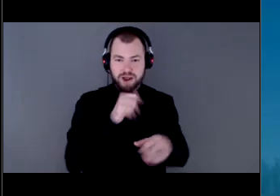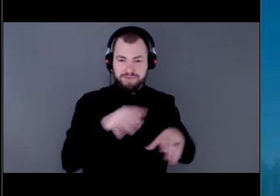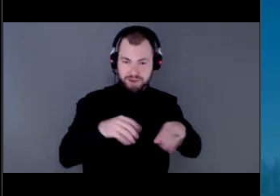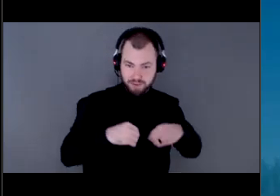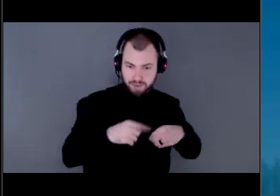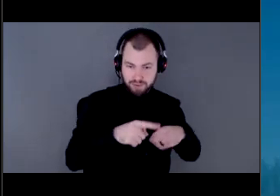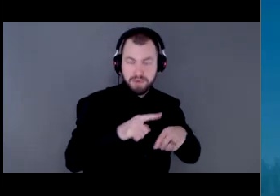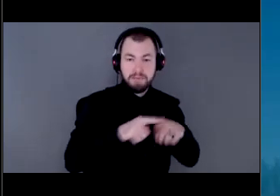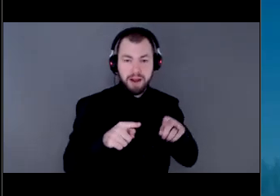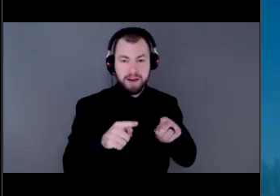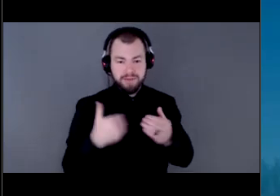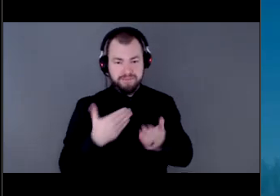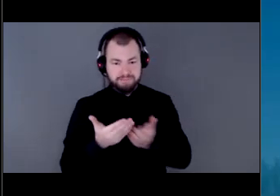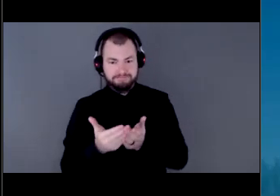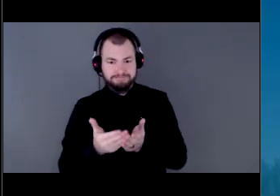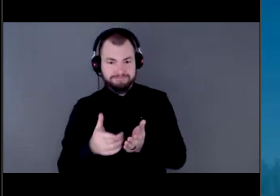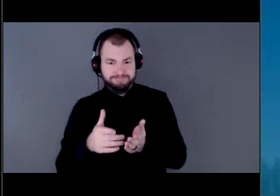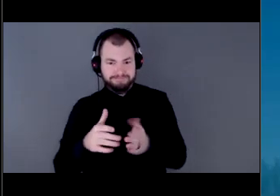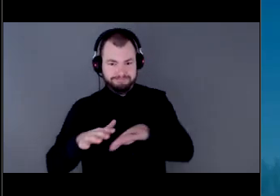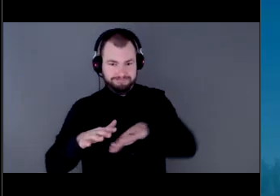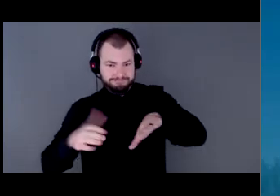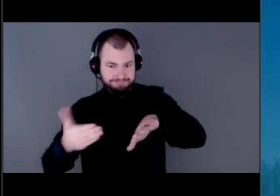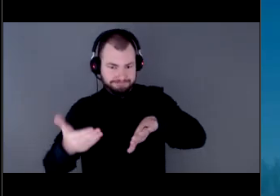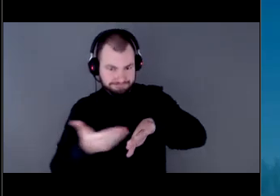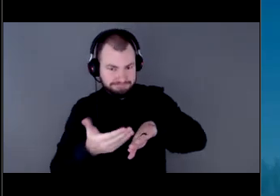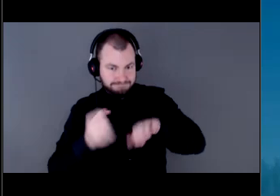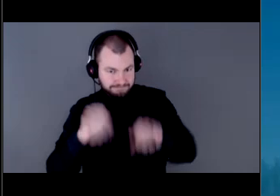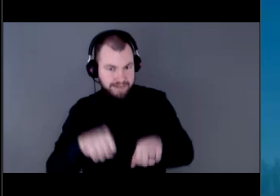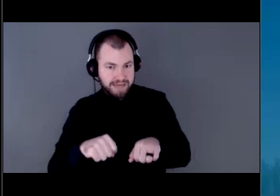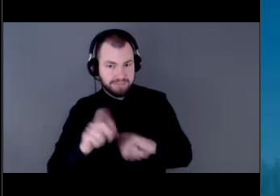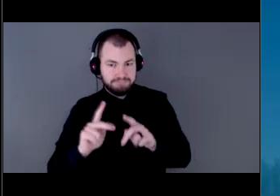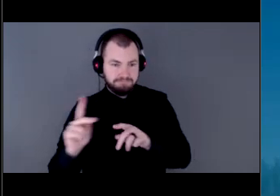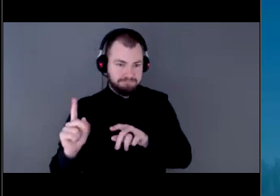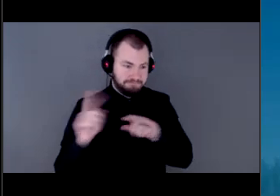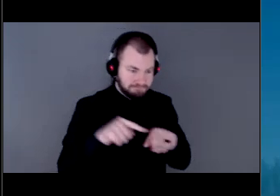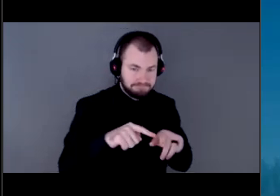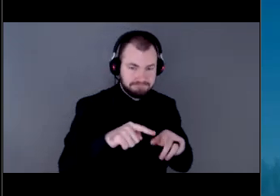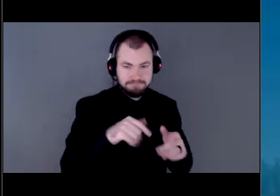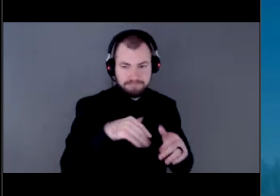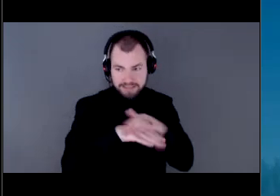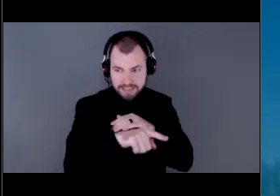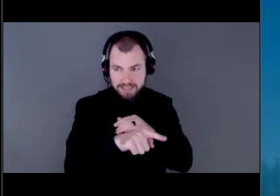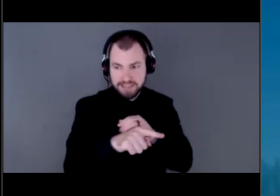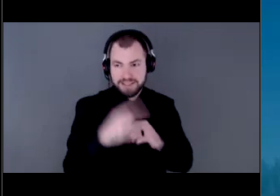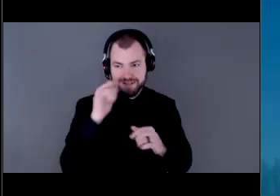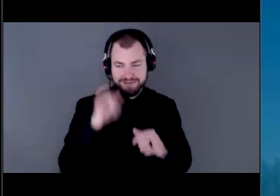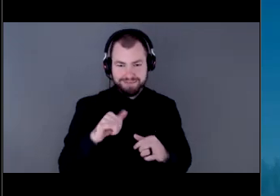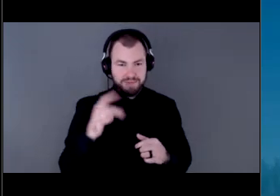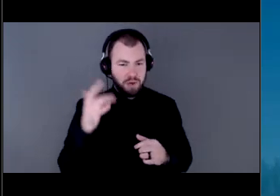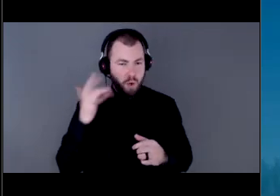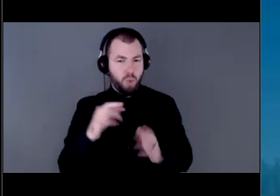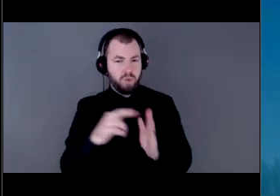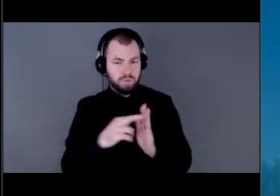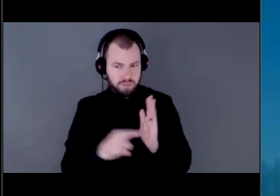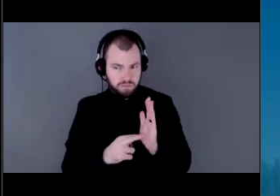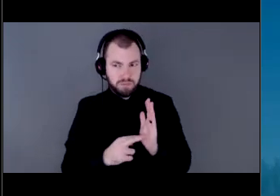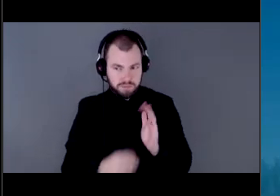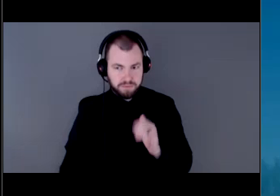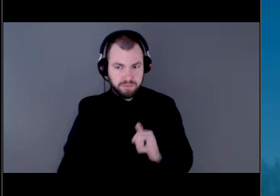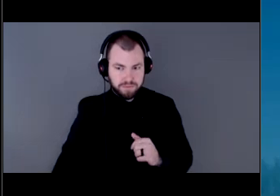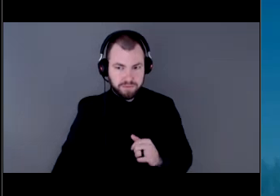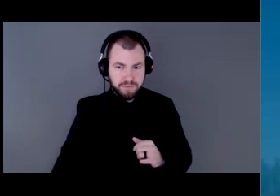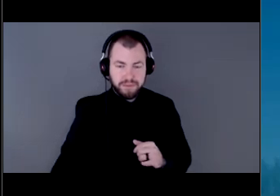public access, which is pretty special, I think that there's just sort of a golden rule. I haven't moved, I don't know, Buzz, if you